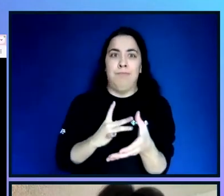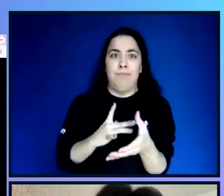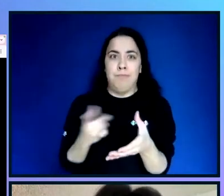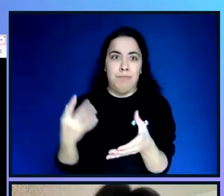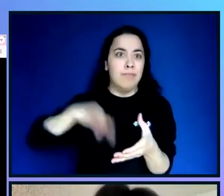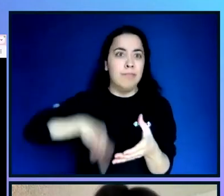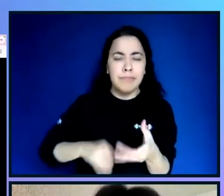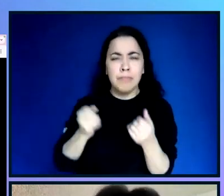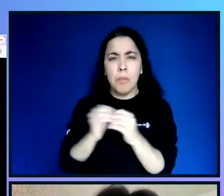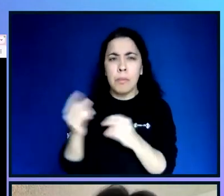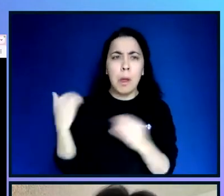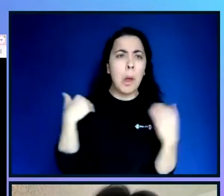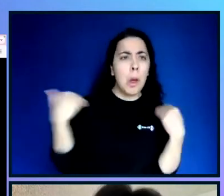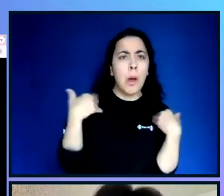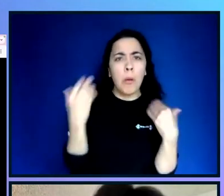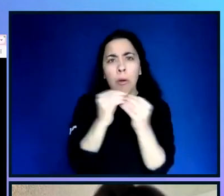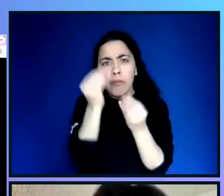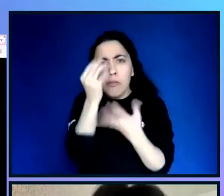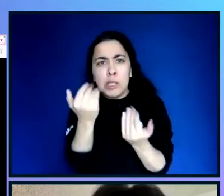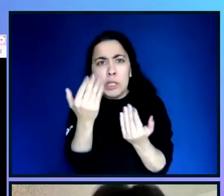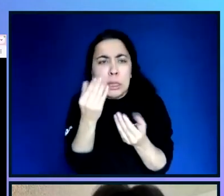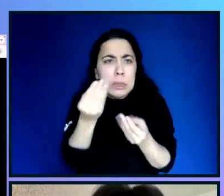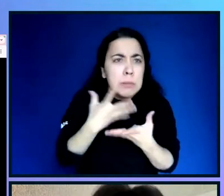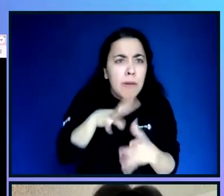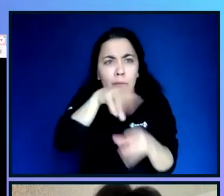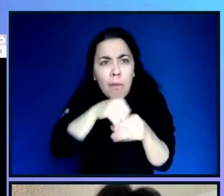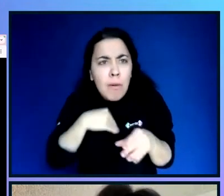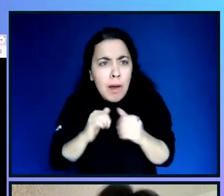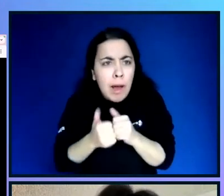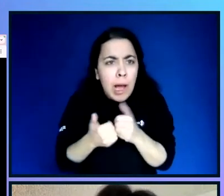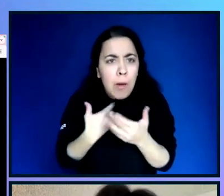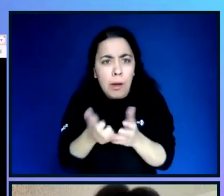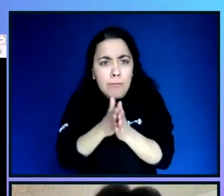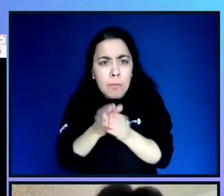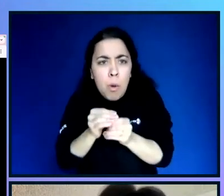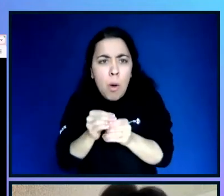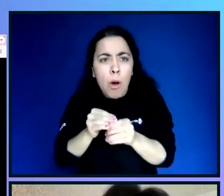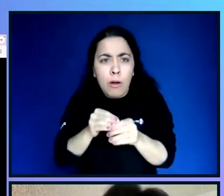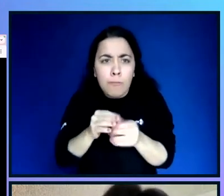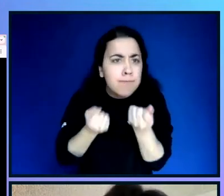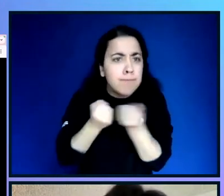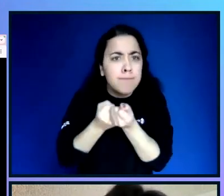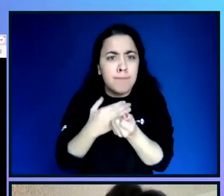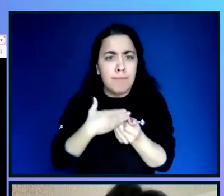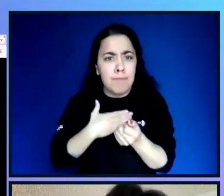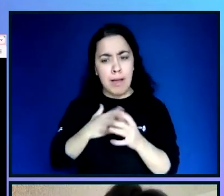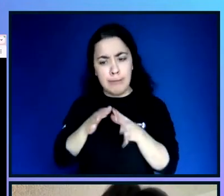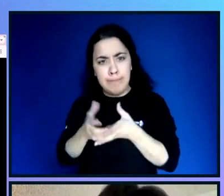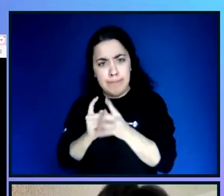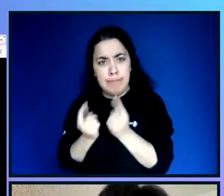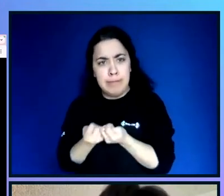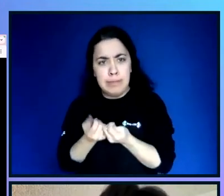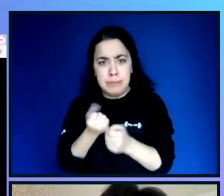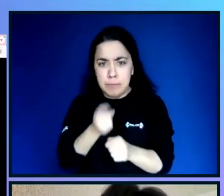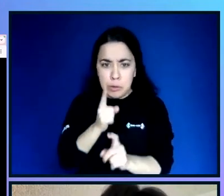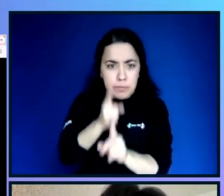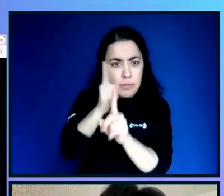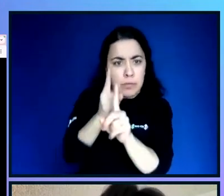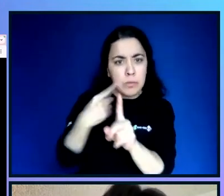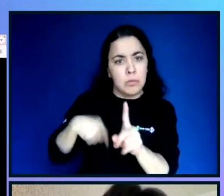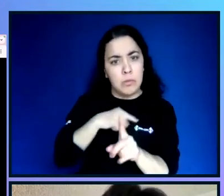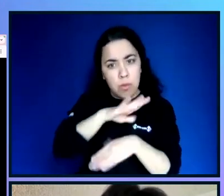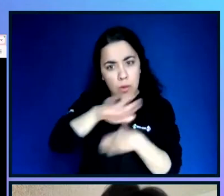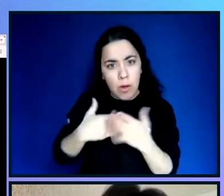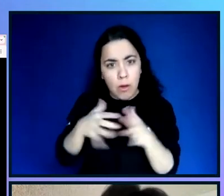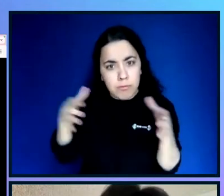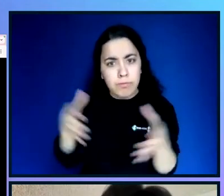more information. How could they get involved? What could they do to be bigger advocates within their feature teams to make sure that we had